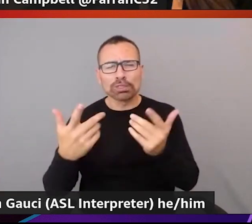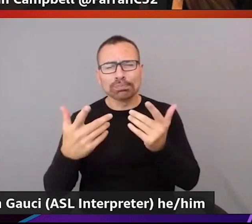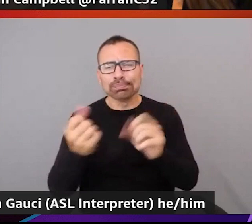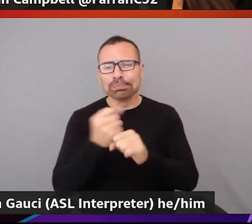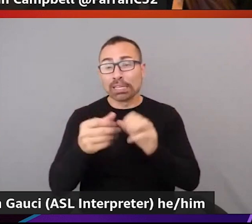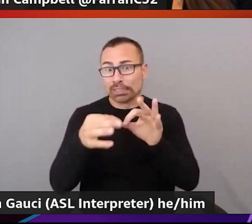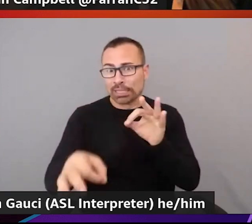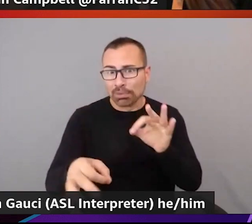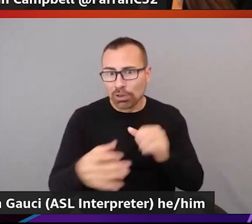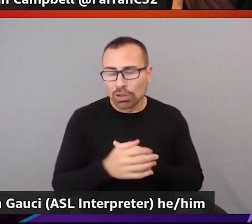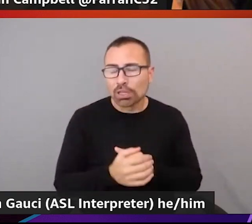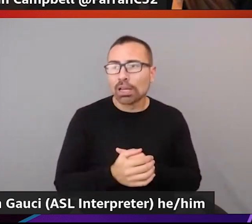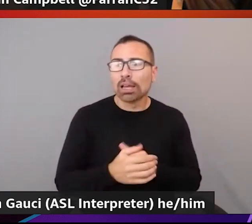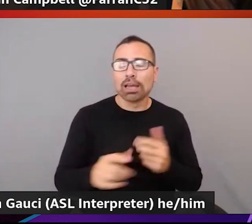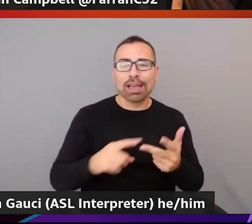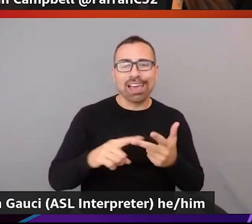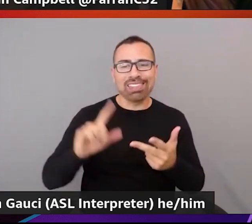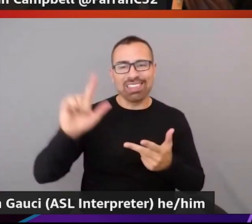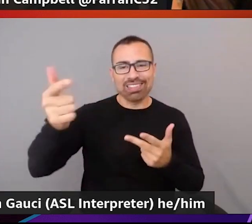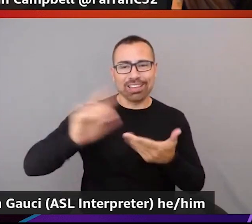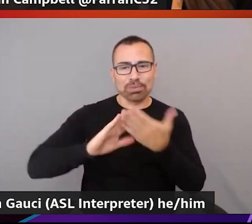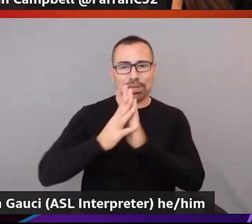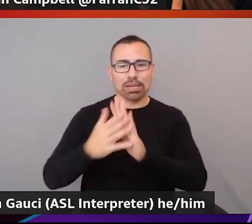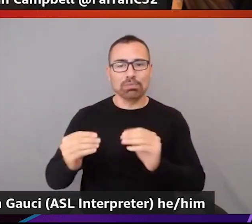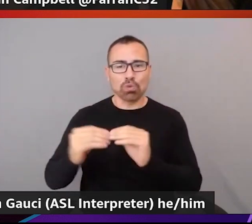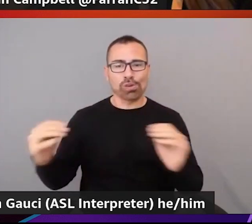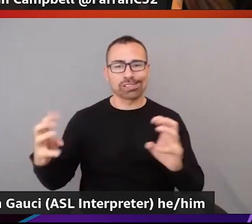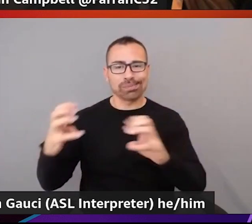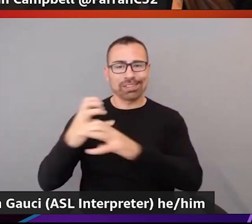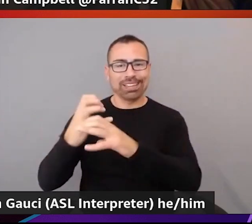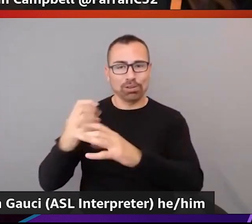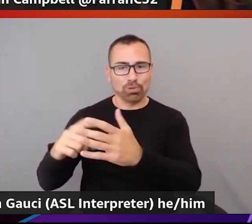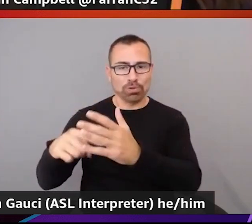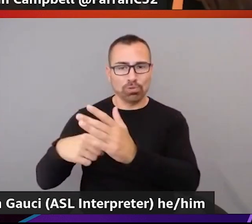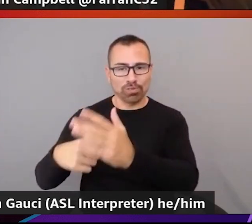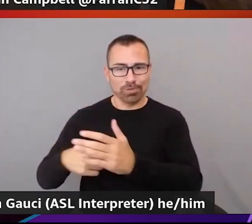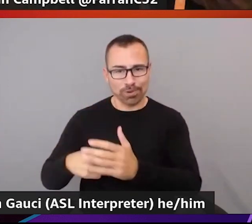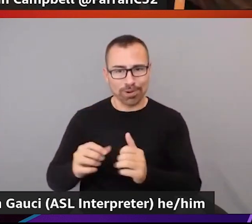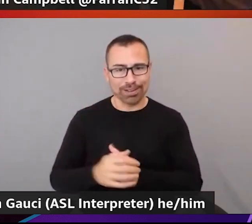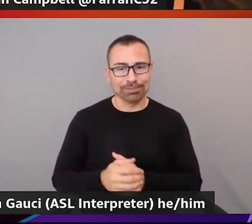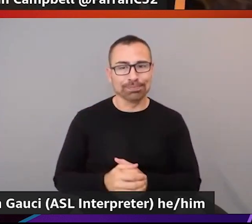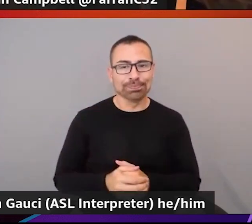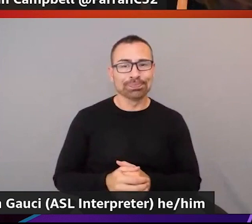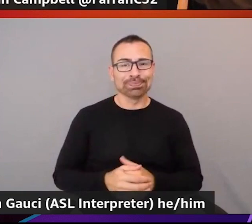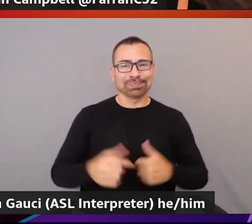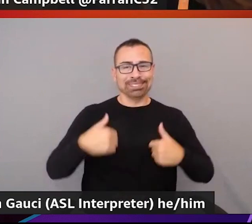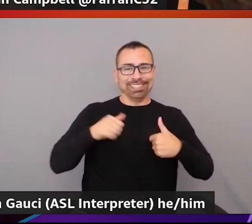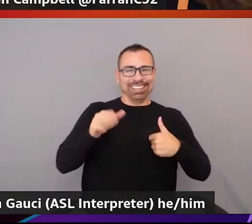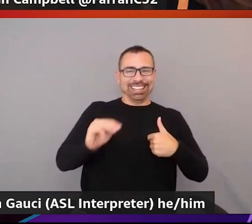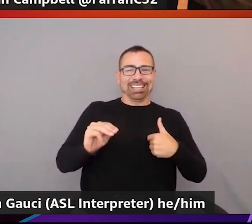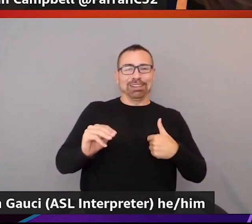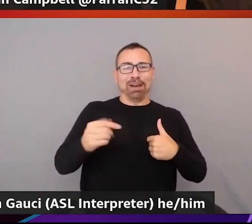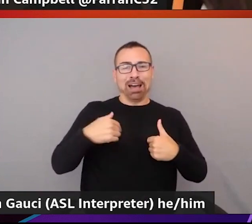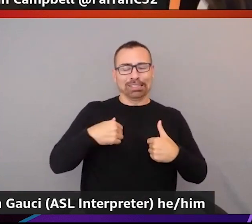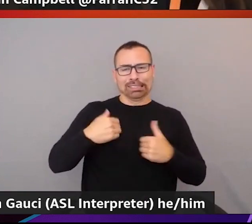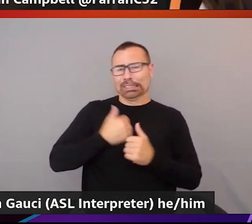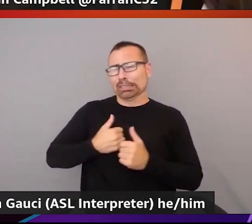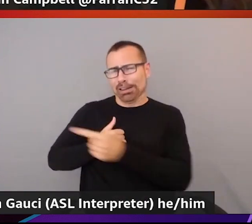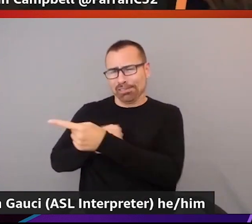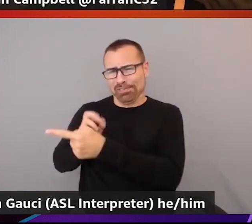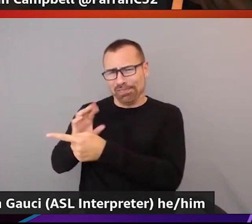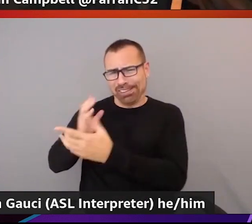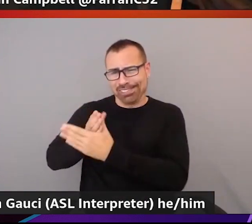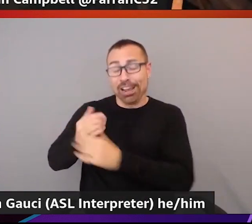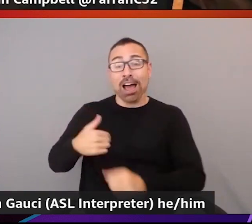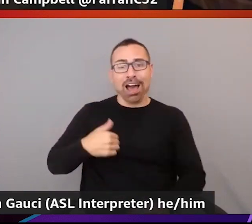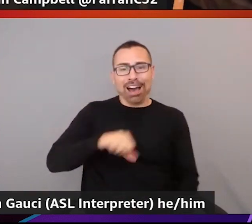then get complicated as our use cases get complicated? I mean, I love, and sorry, Farrah, I love the call